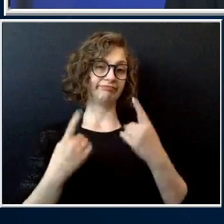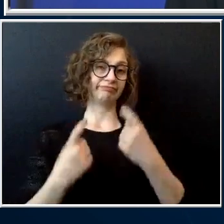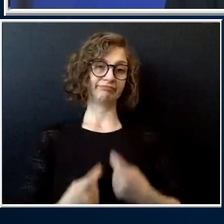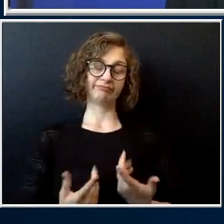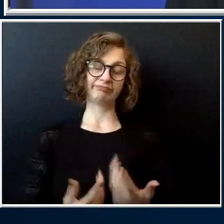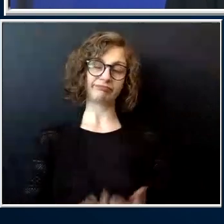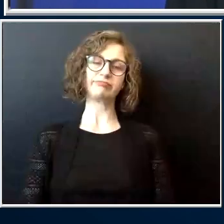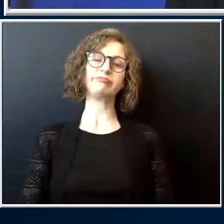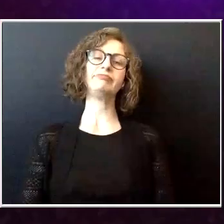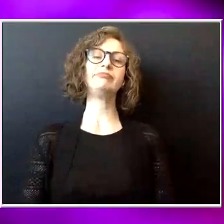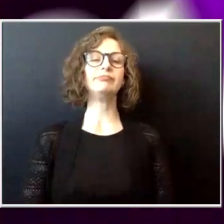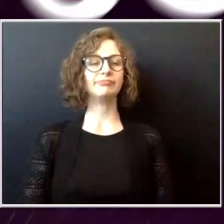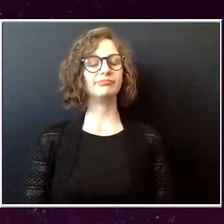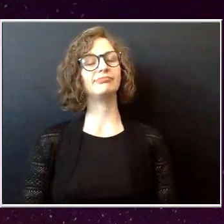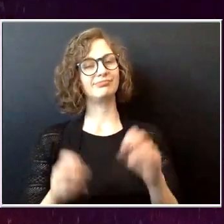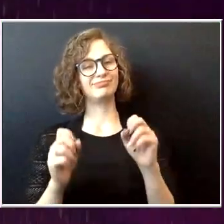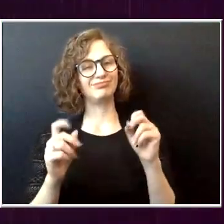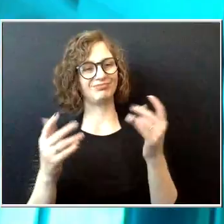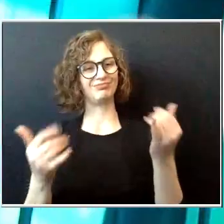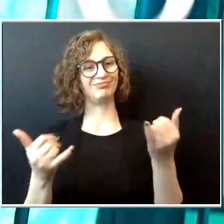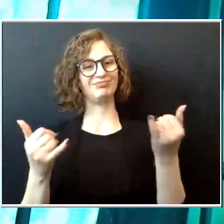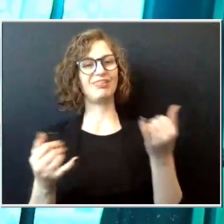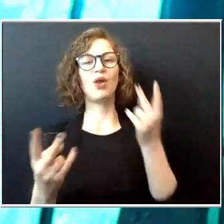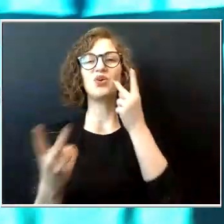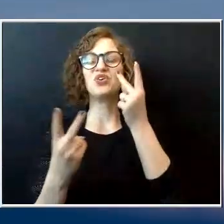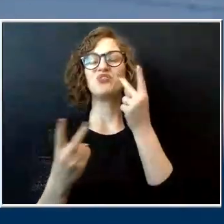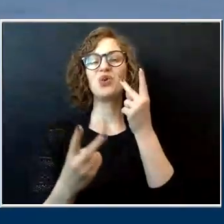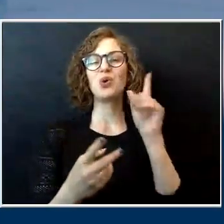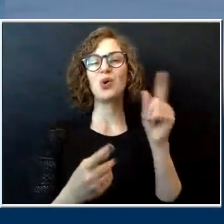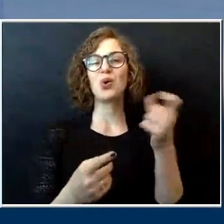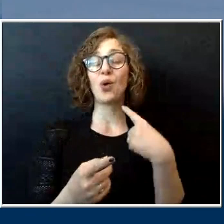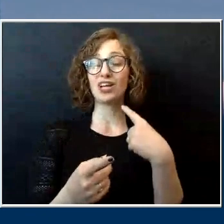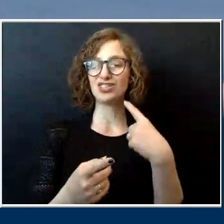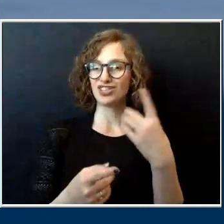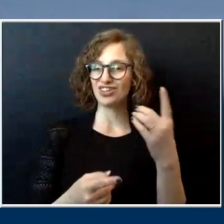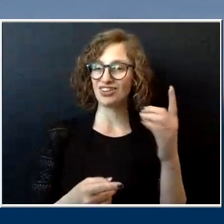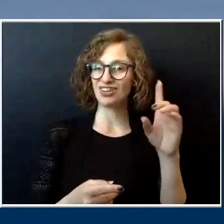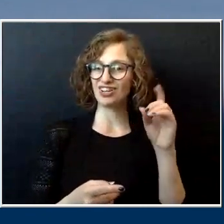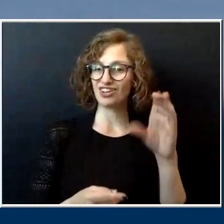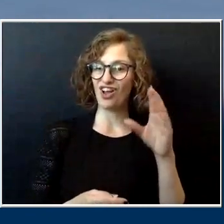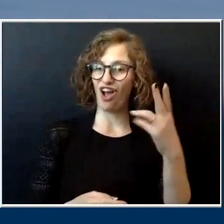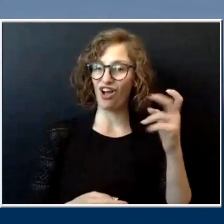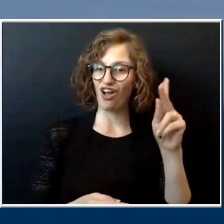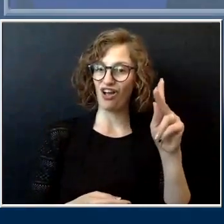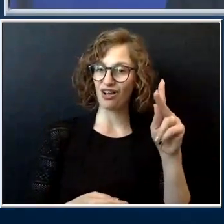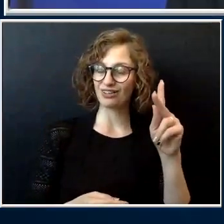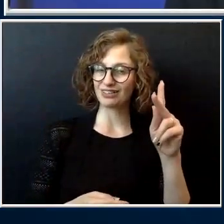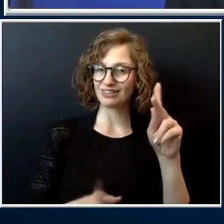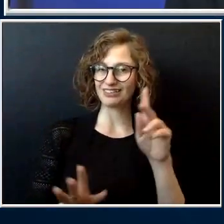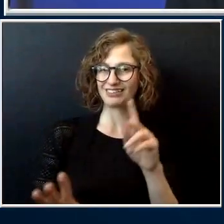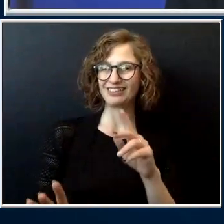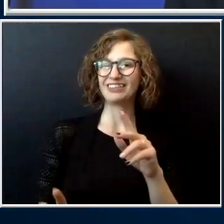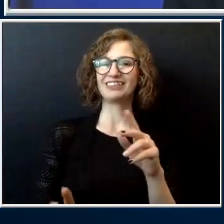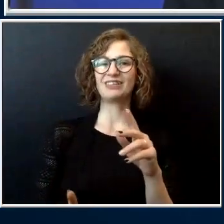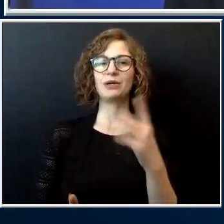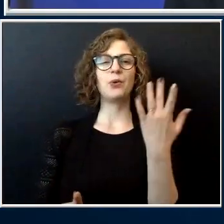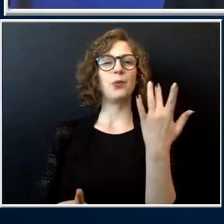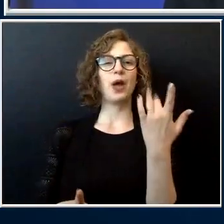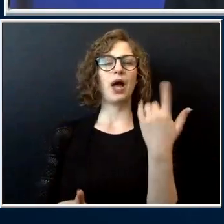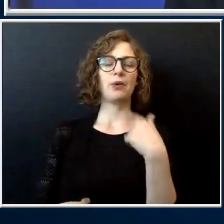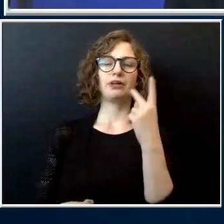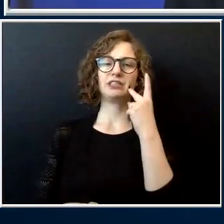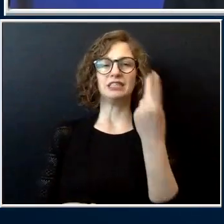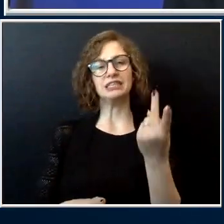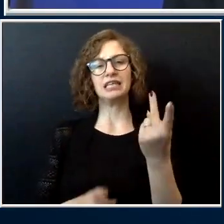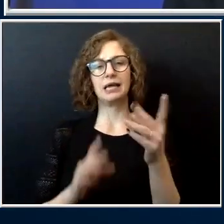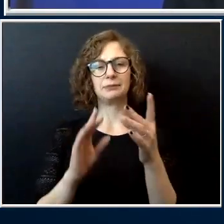some questions from our viewers. And Doc Hawk, I'm going to stay with you. Why do I keep seeing these posts about turbo